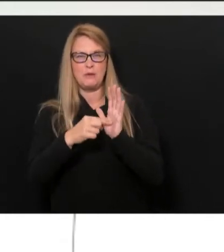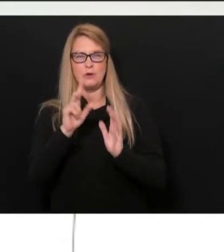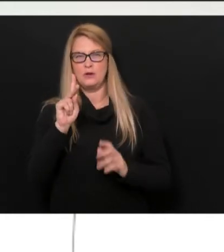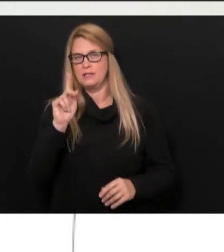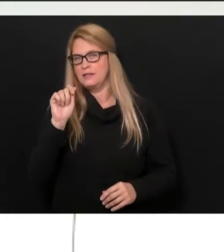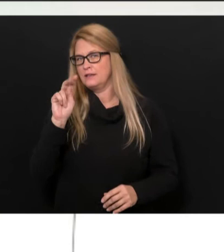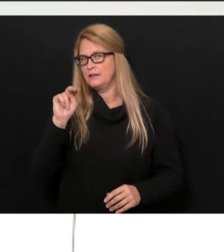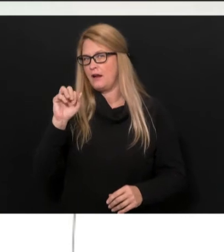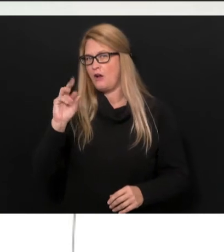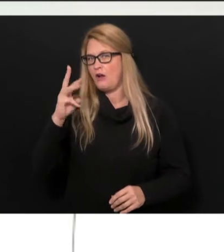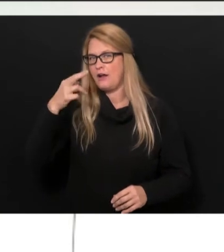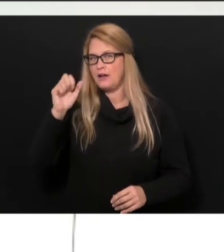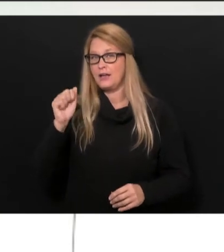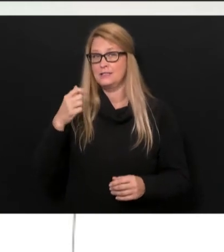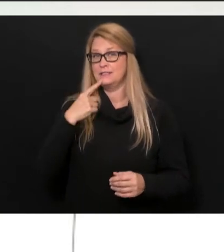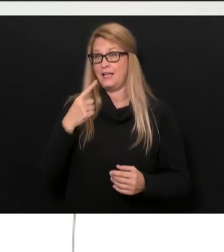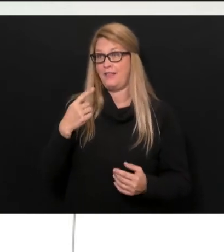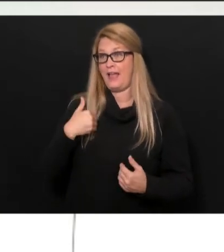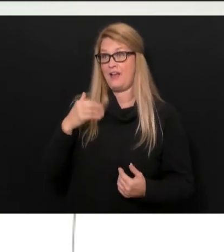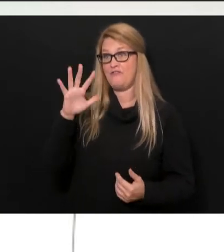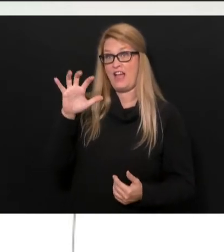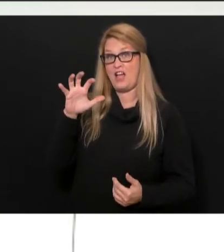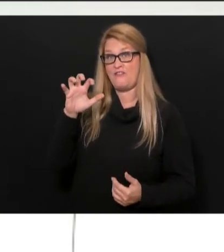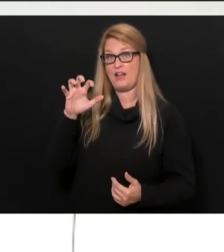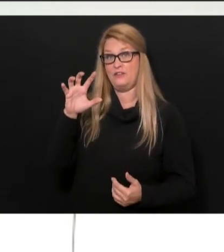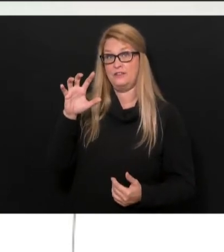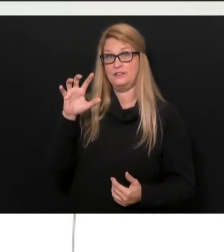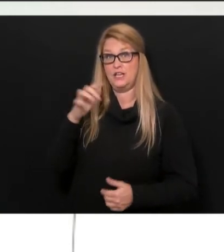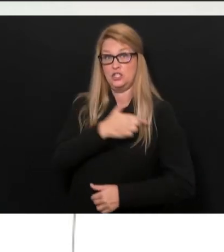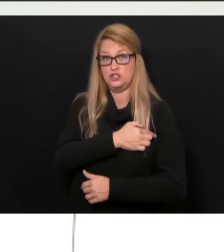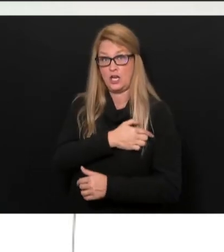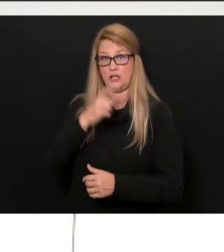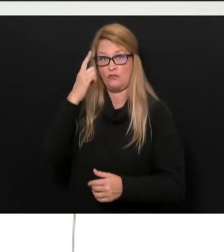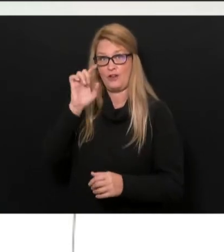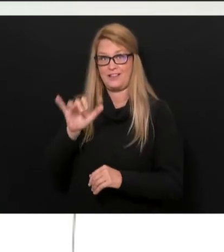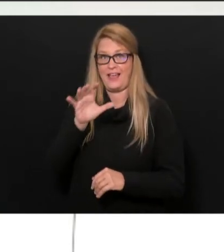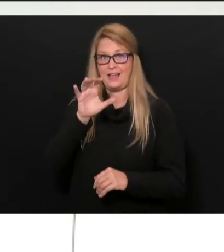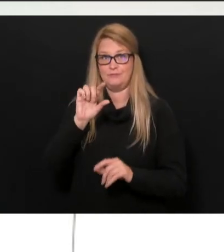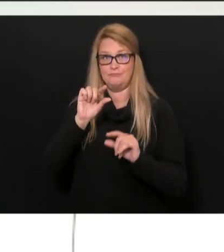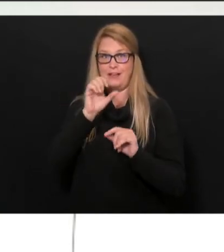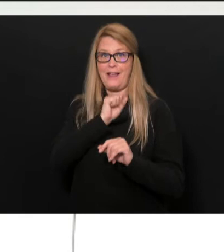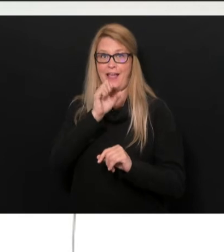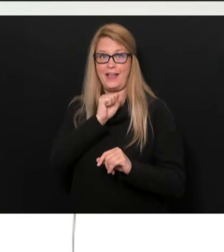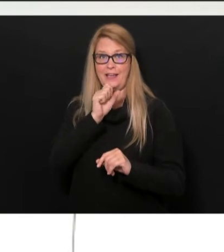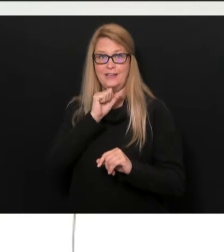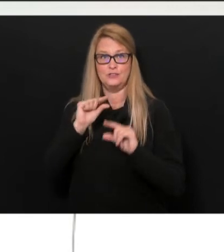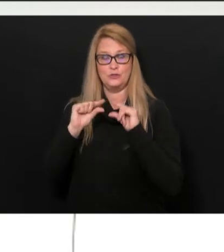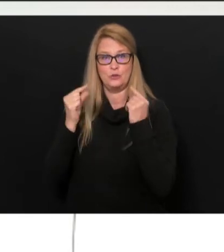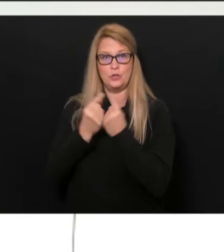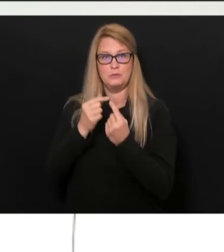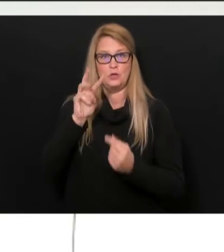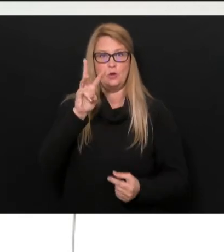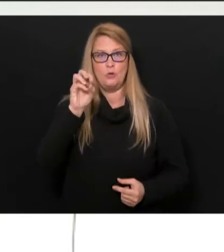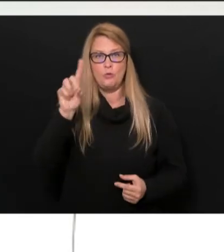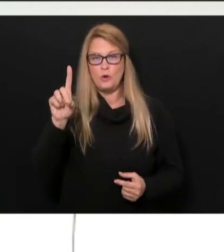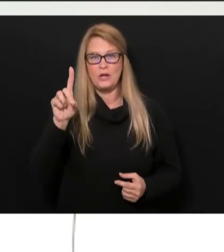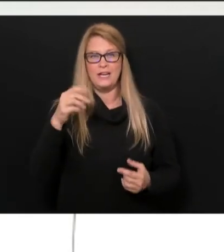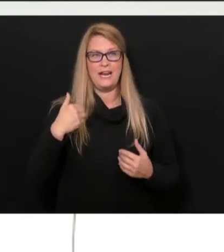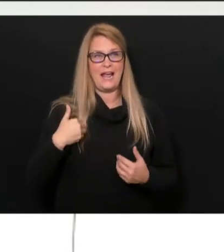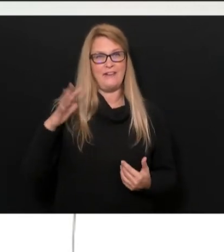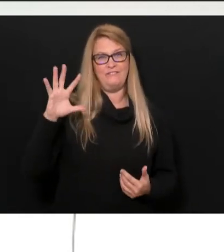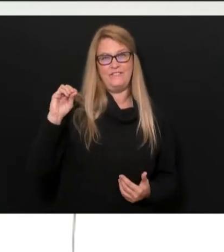had reported they had 500 doses for that age group this weekend. Wood County had